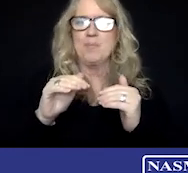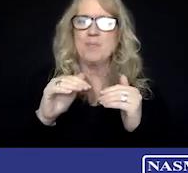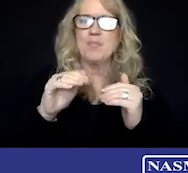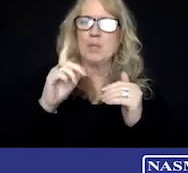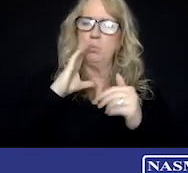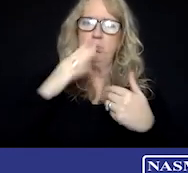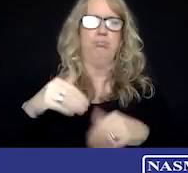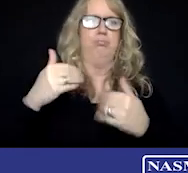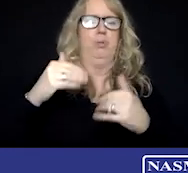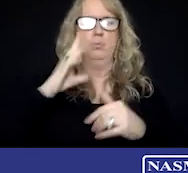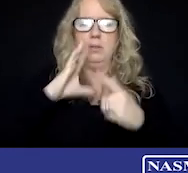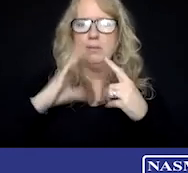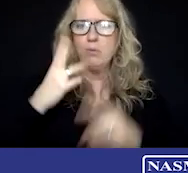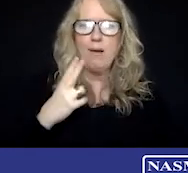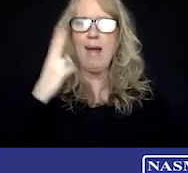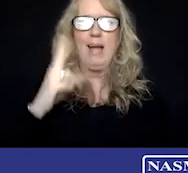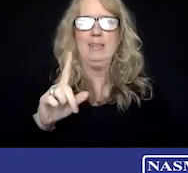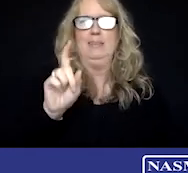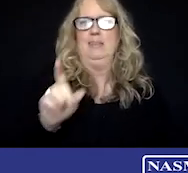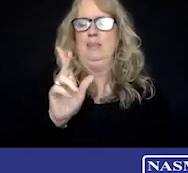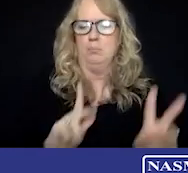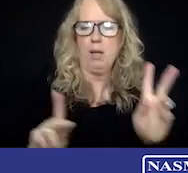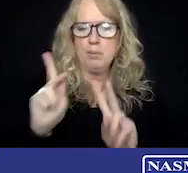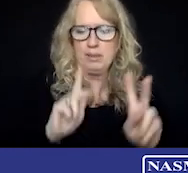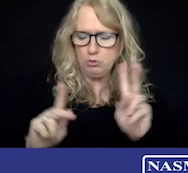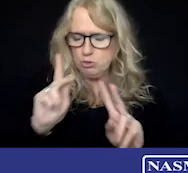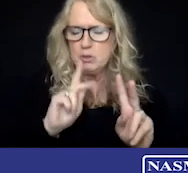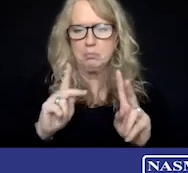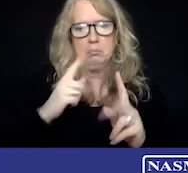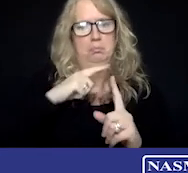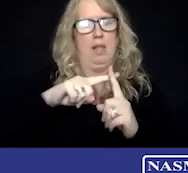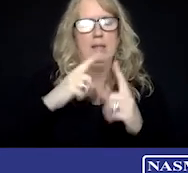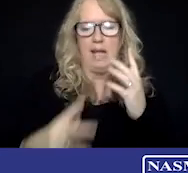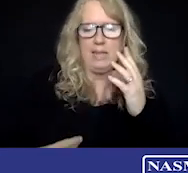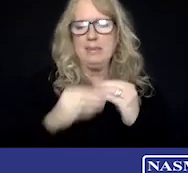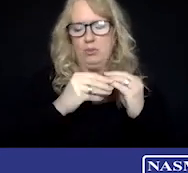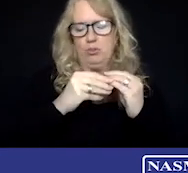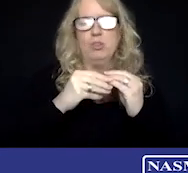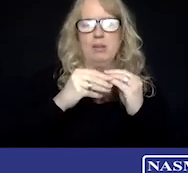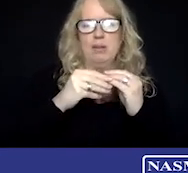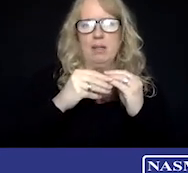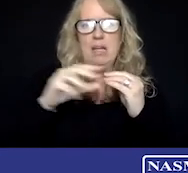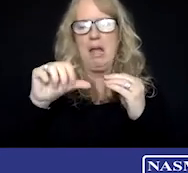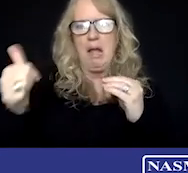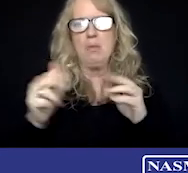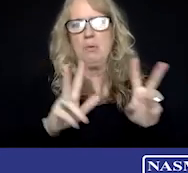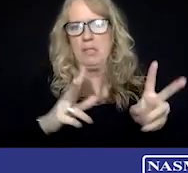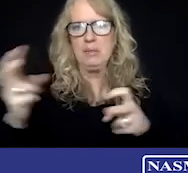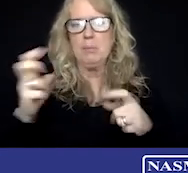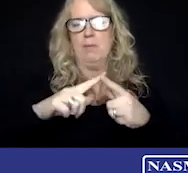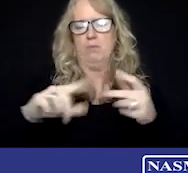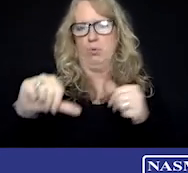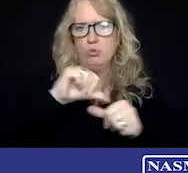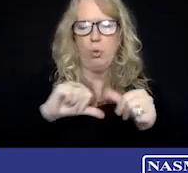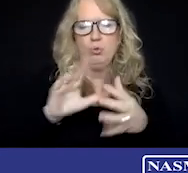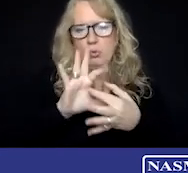need population. And in addition to having, you know, all kinds of issues related to social connection